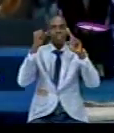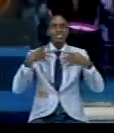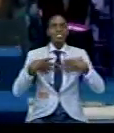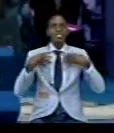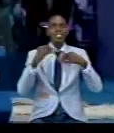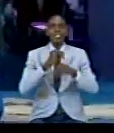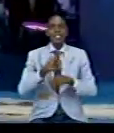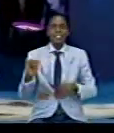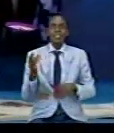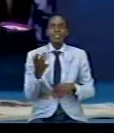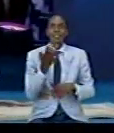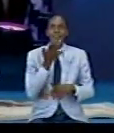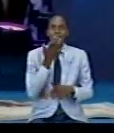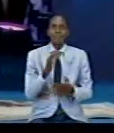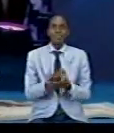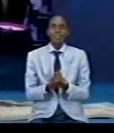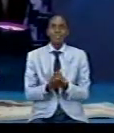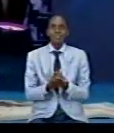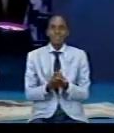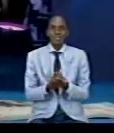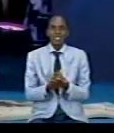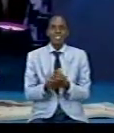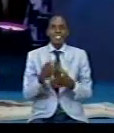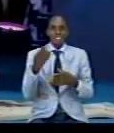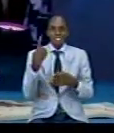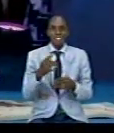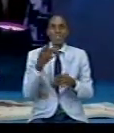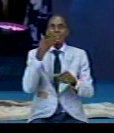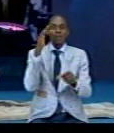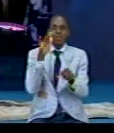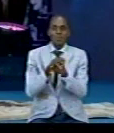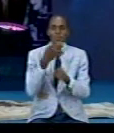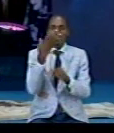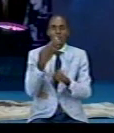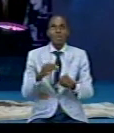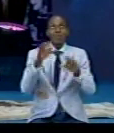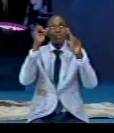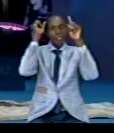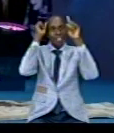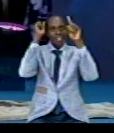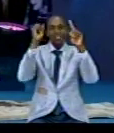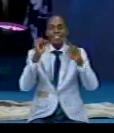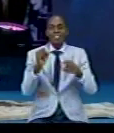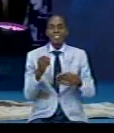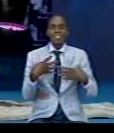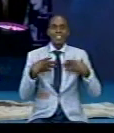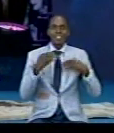promise of his healing favor. Favor tonight.